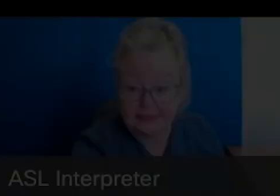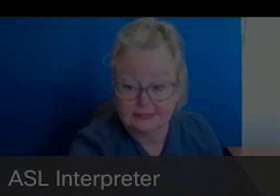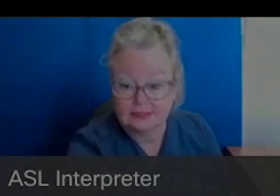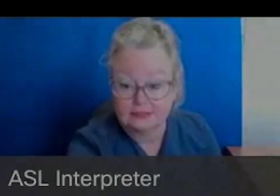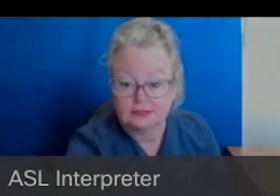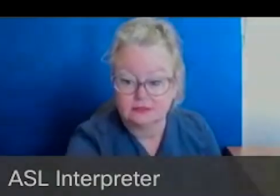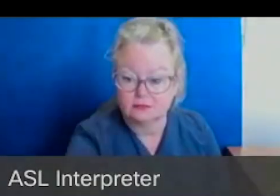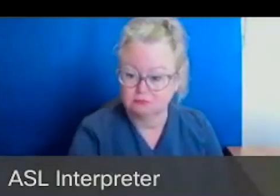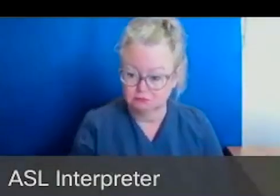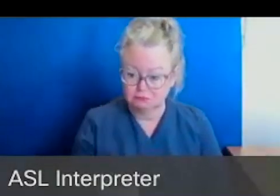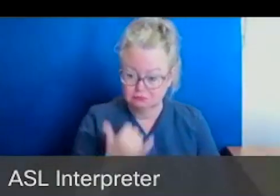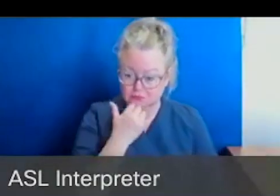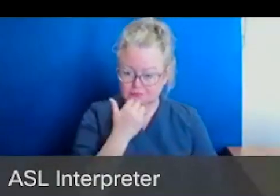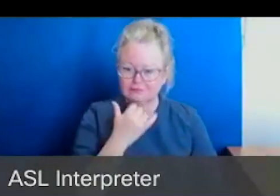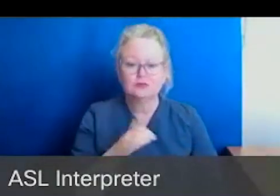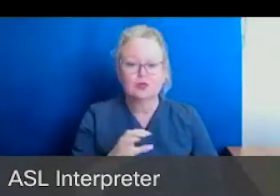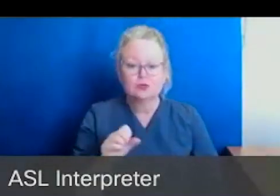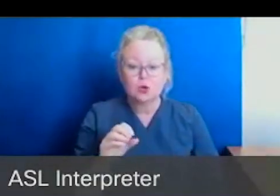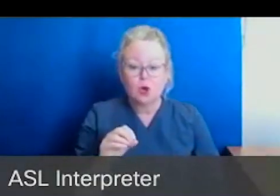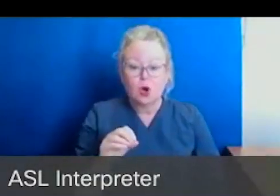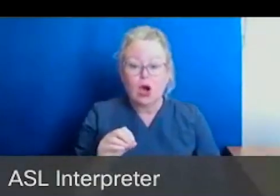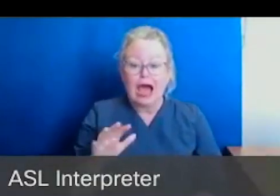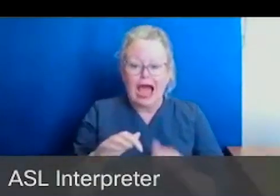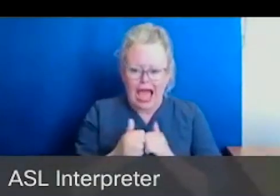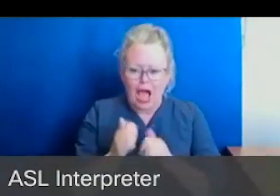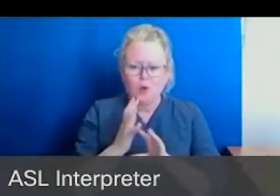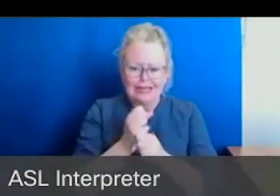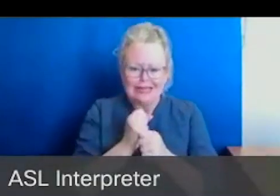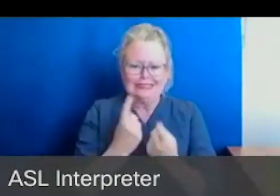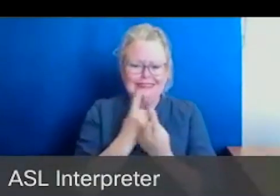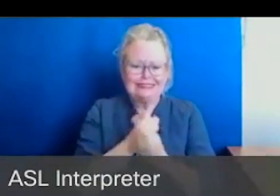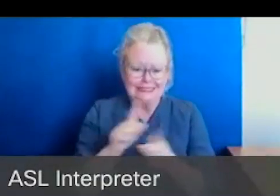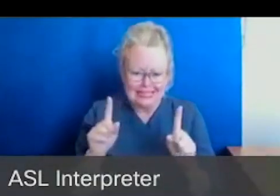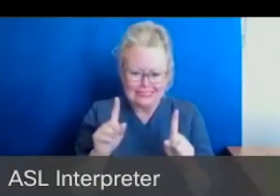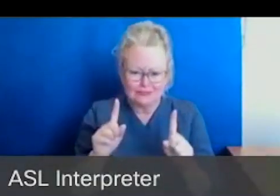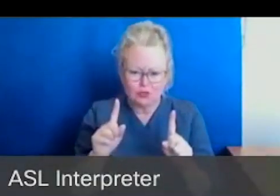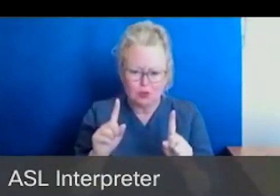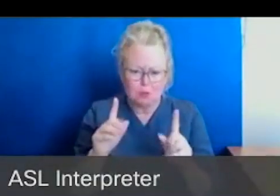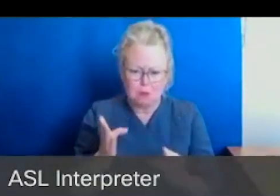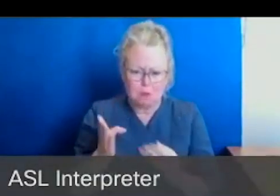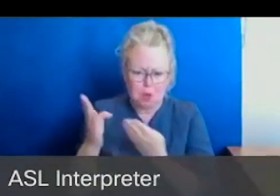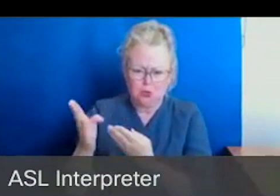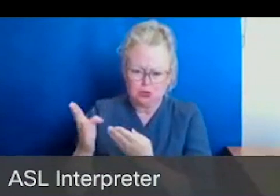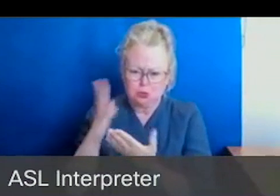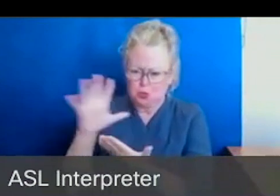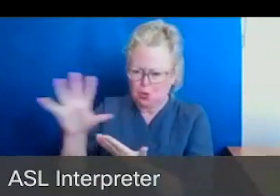can we get obtain a copy of a successful grant proposal?